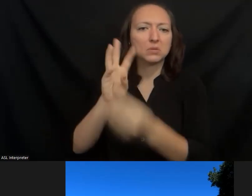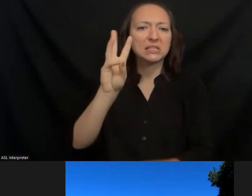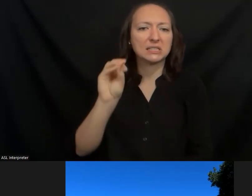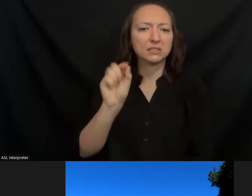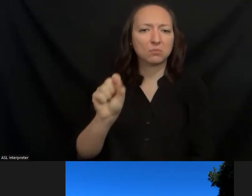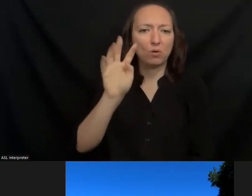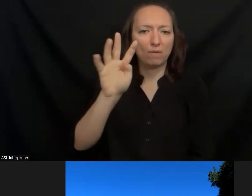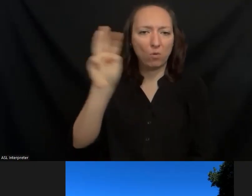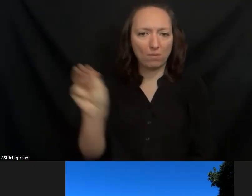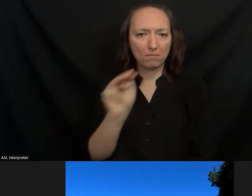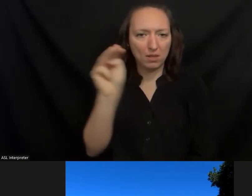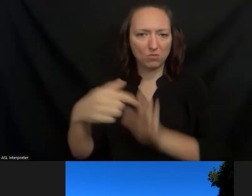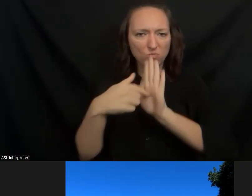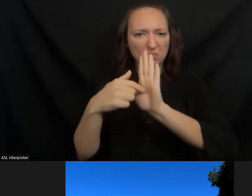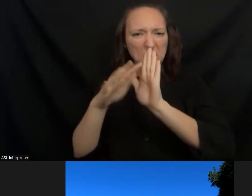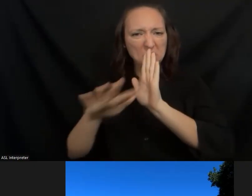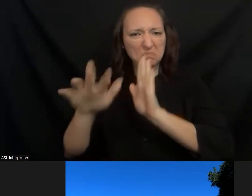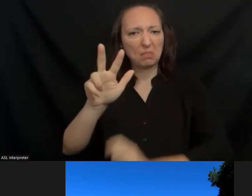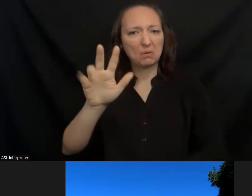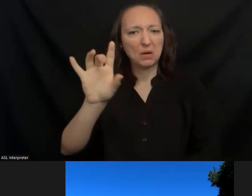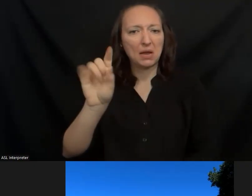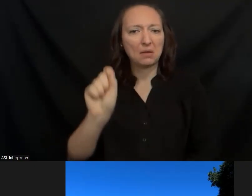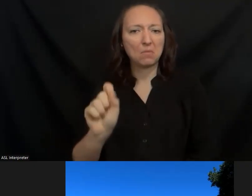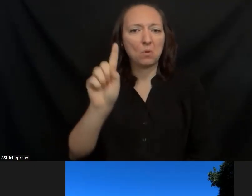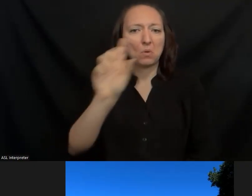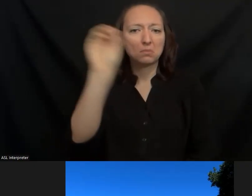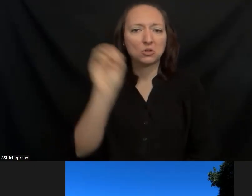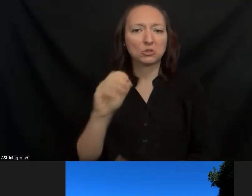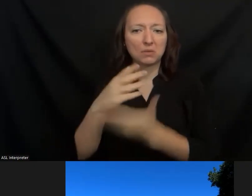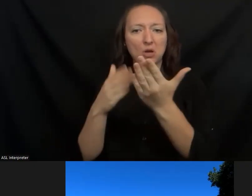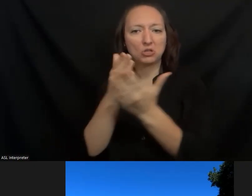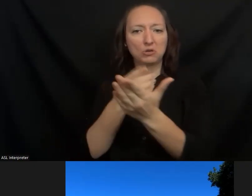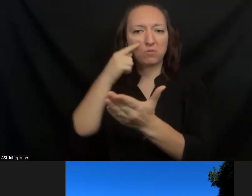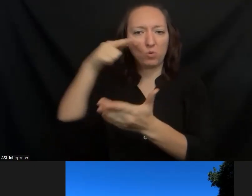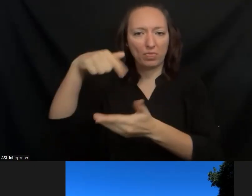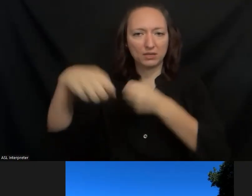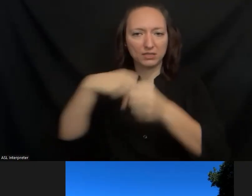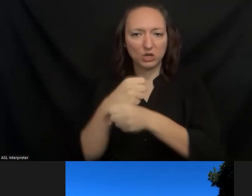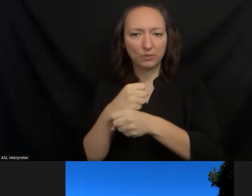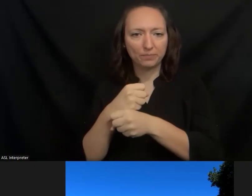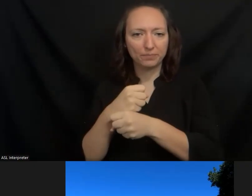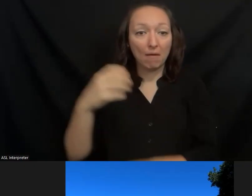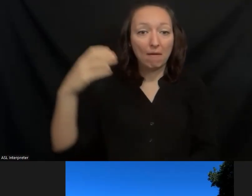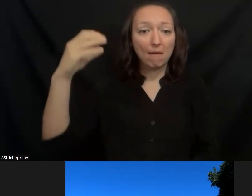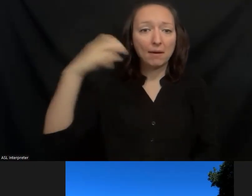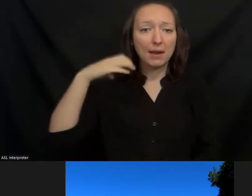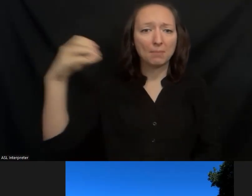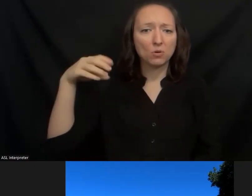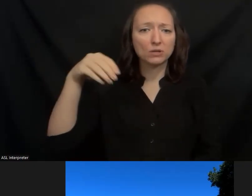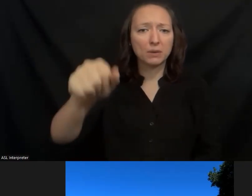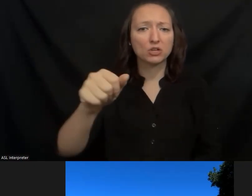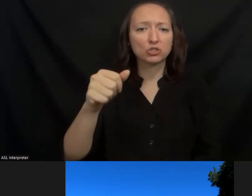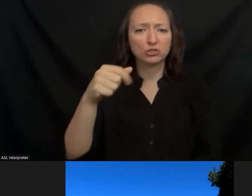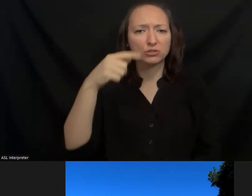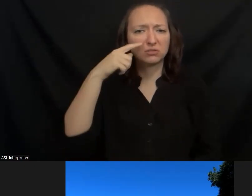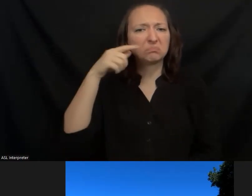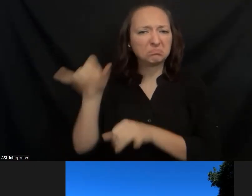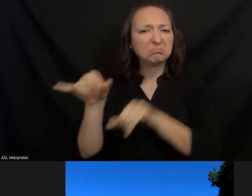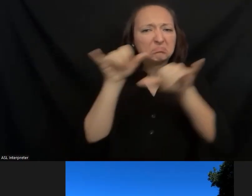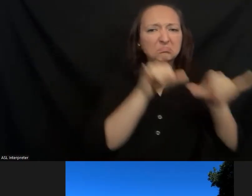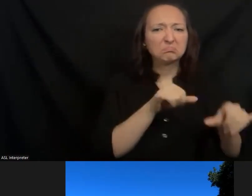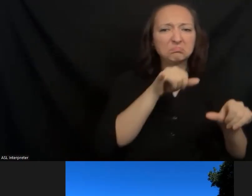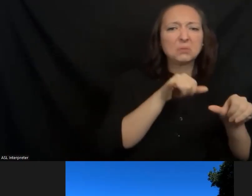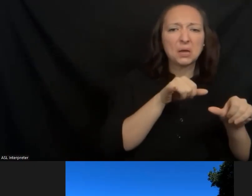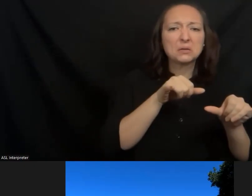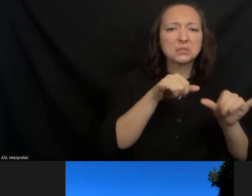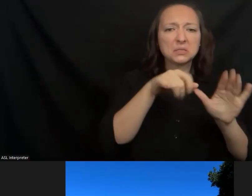capital expenditures through that same period totaled over $110 million, marking the strongest first half of the year that we've seen